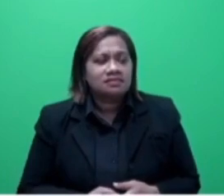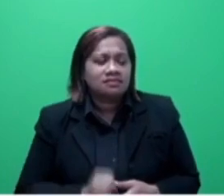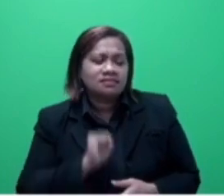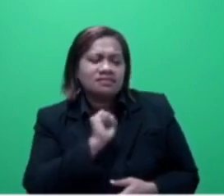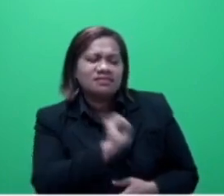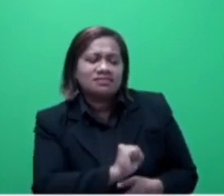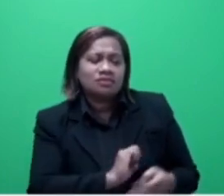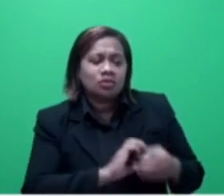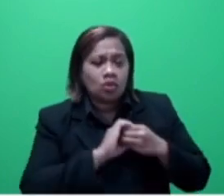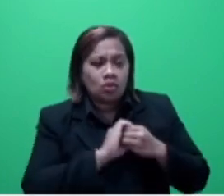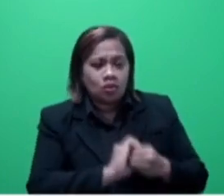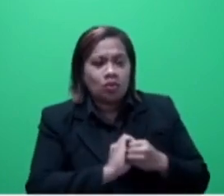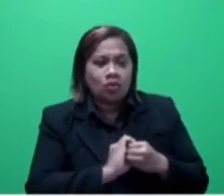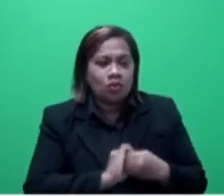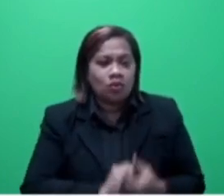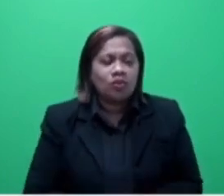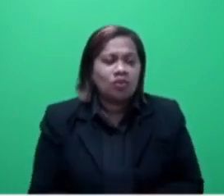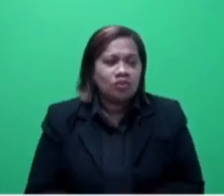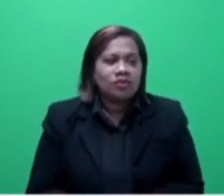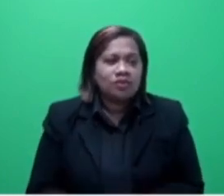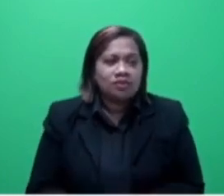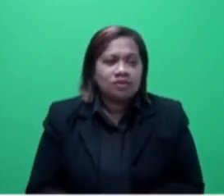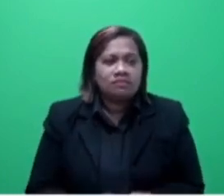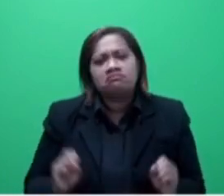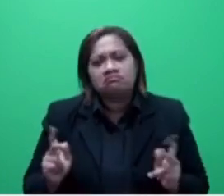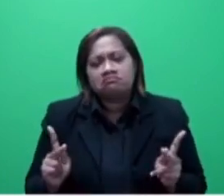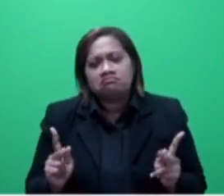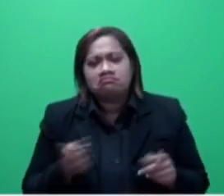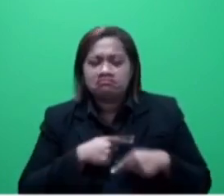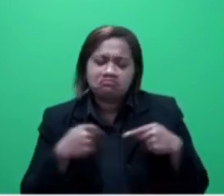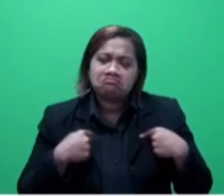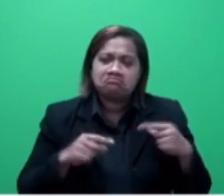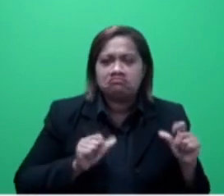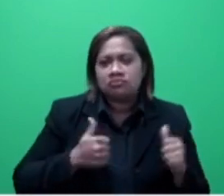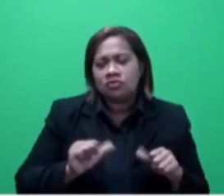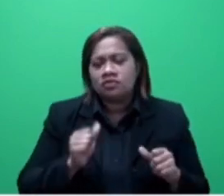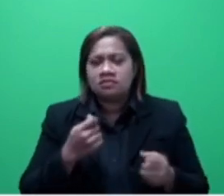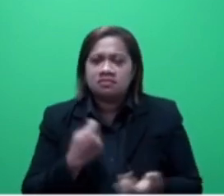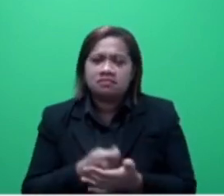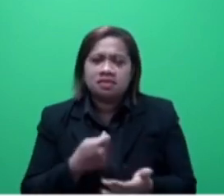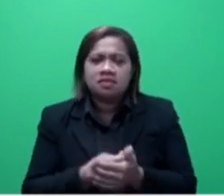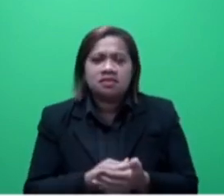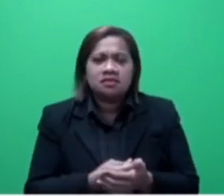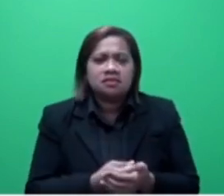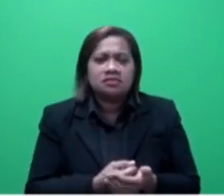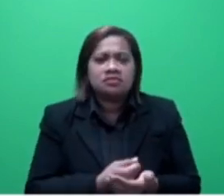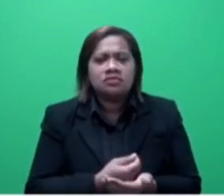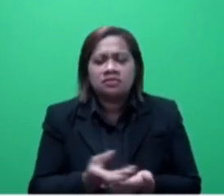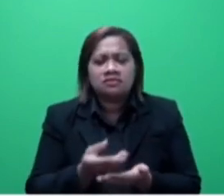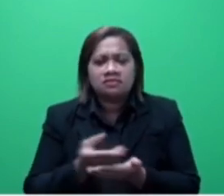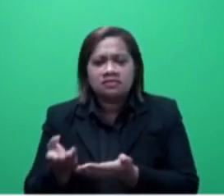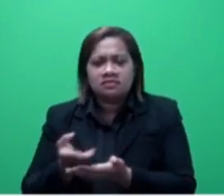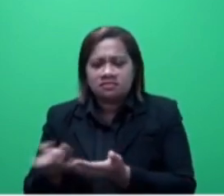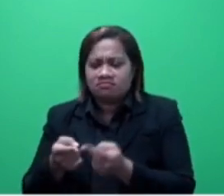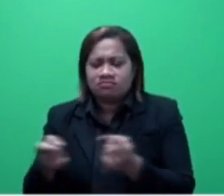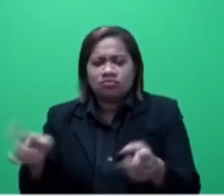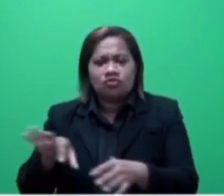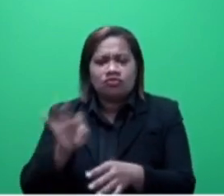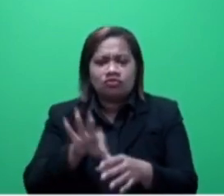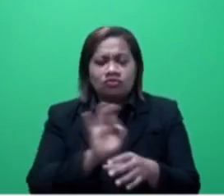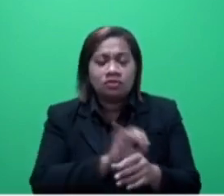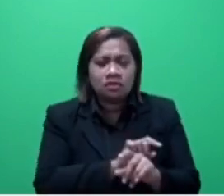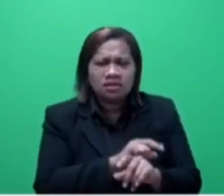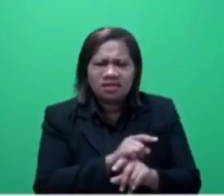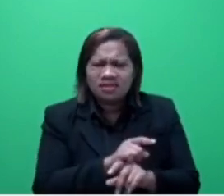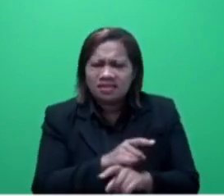own that, okay, maybe we're going to use this money to dish out to voters. We don't do that. We don't do such